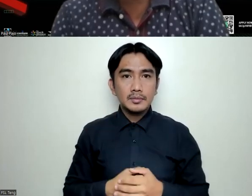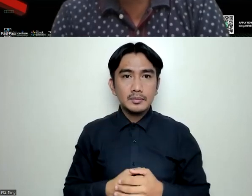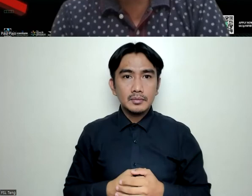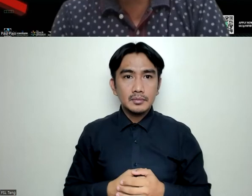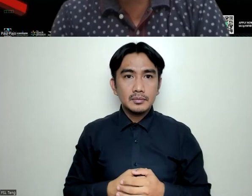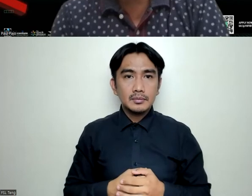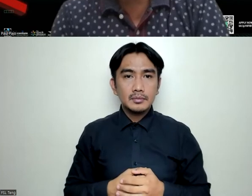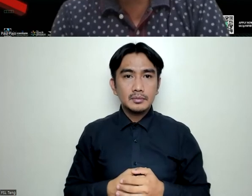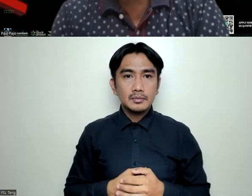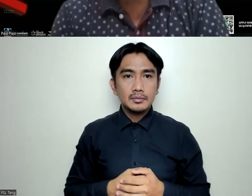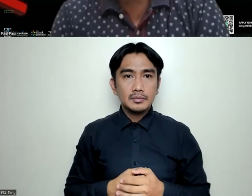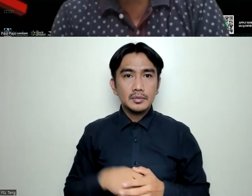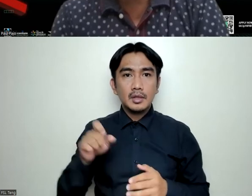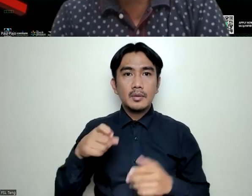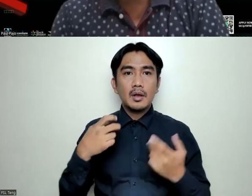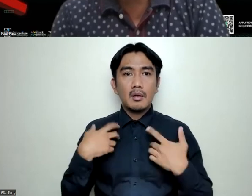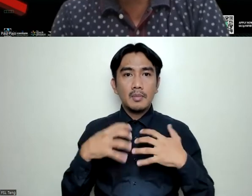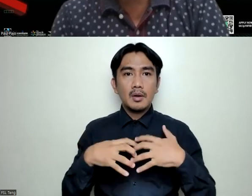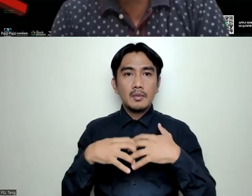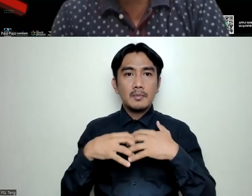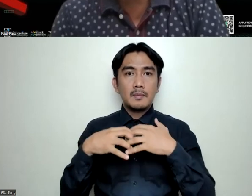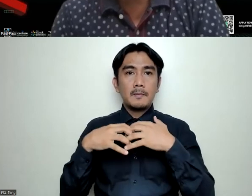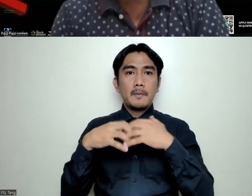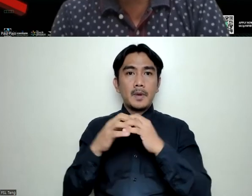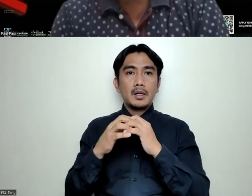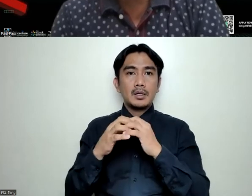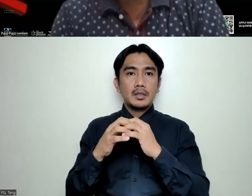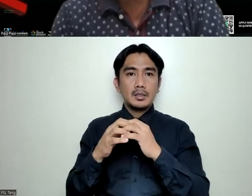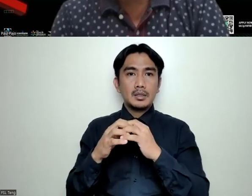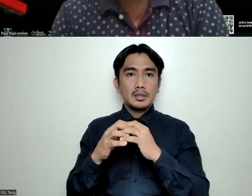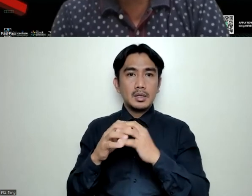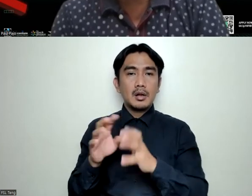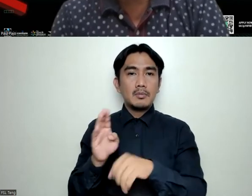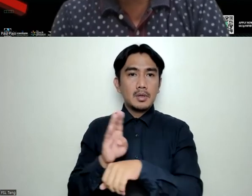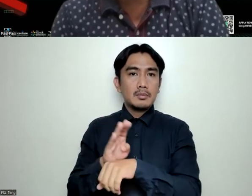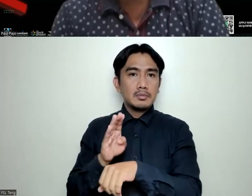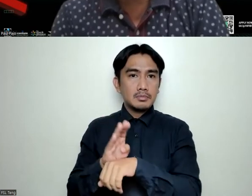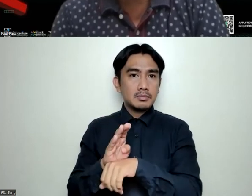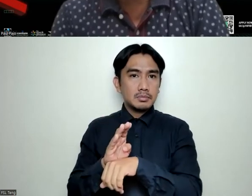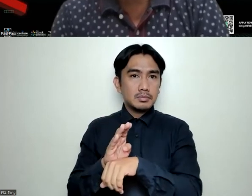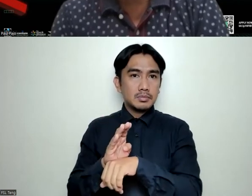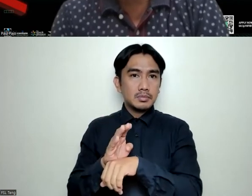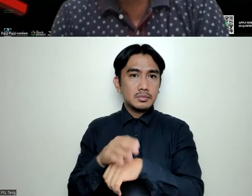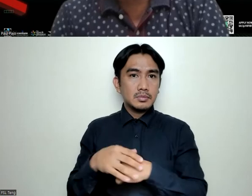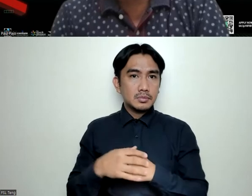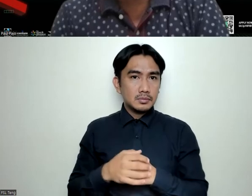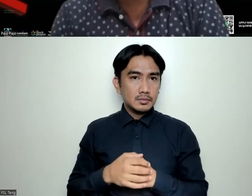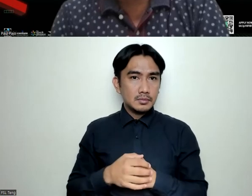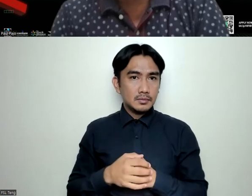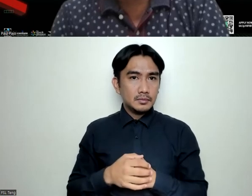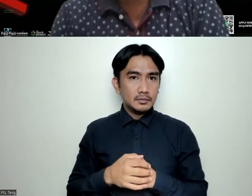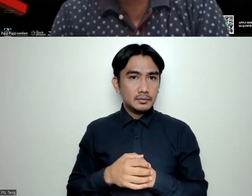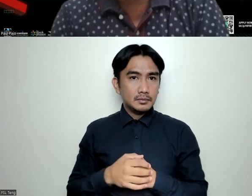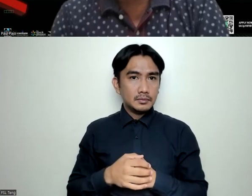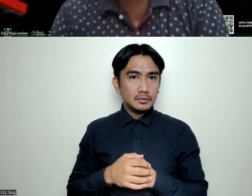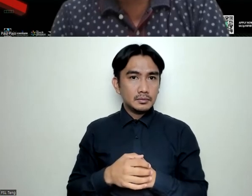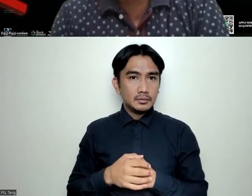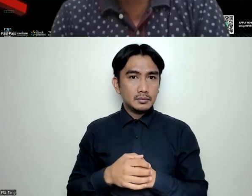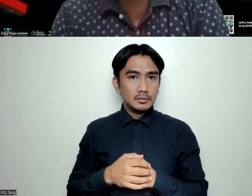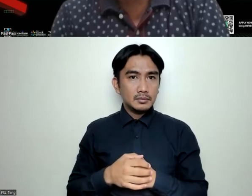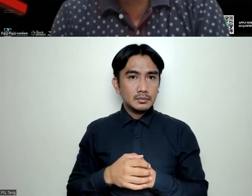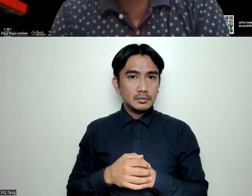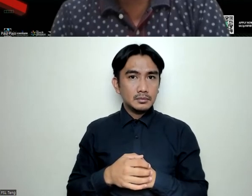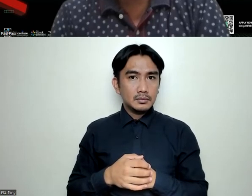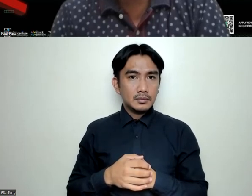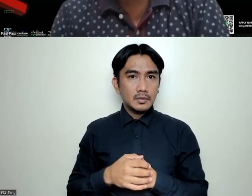a startup. Perhaps I'll ask Sir Paul, no, if he can also give some